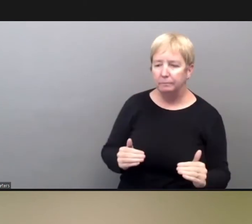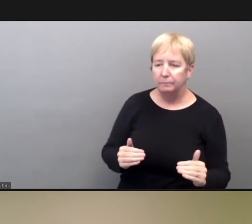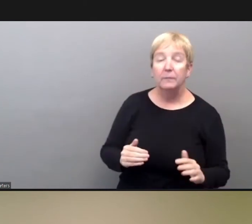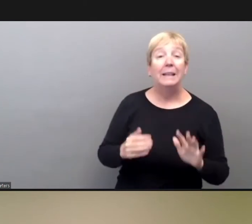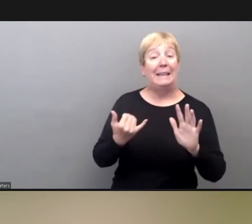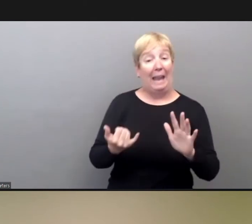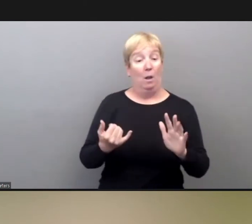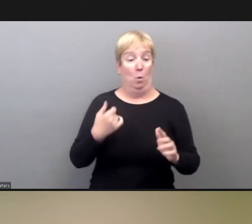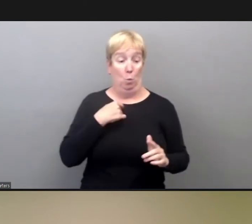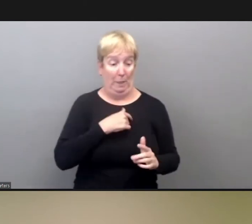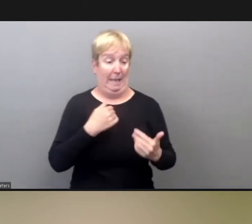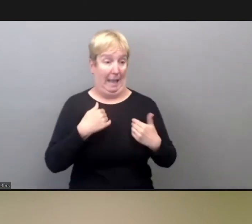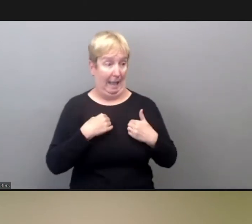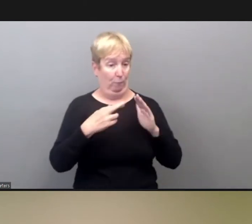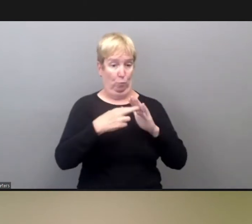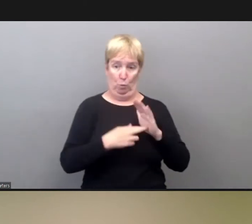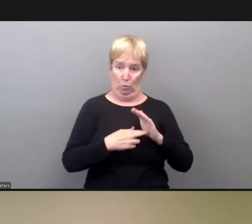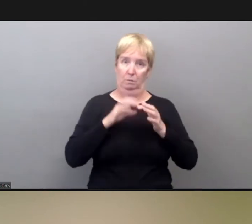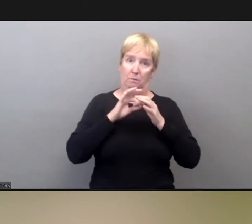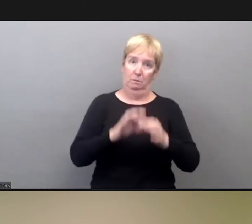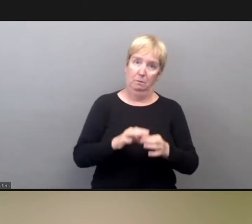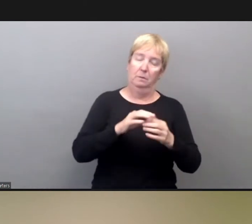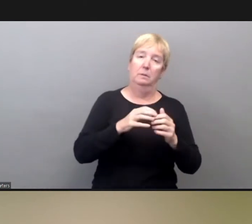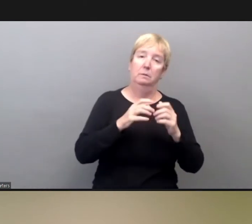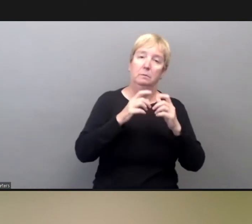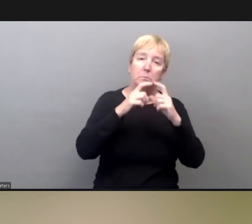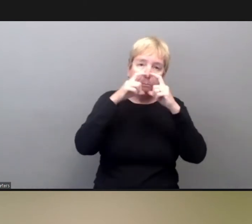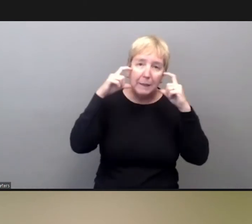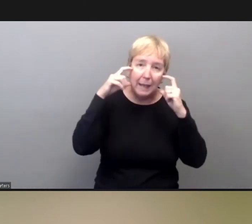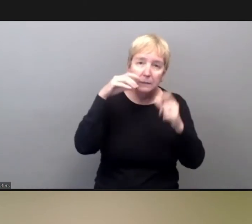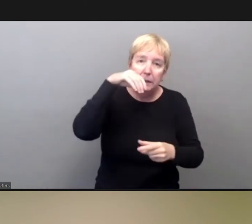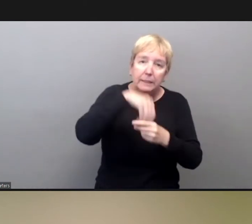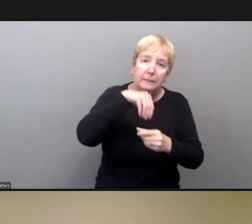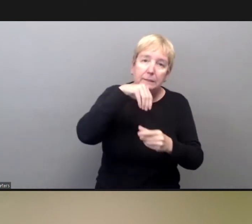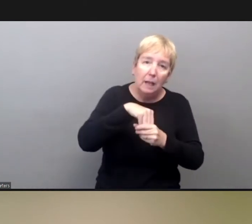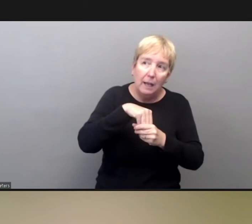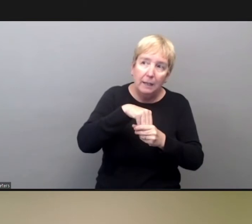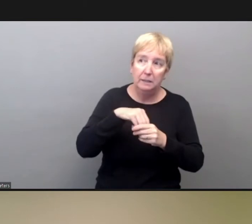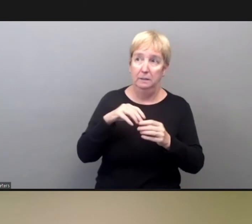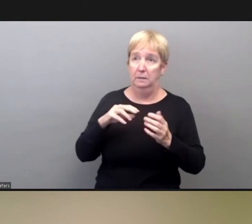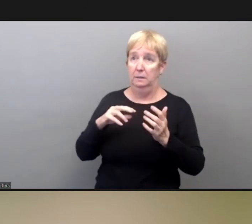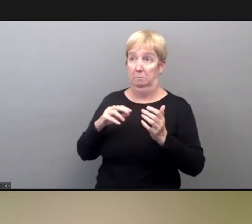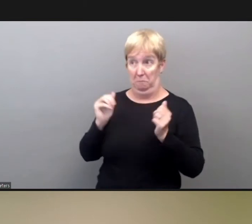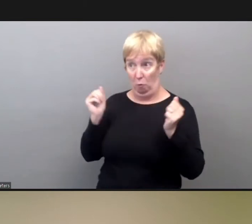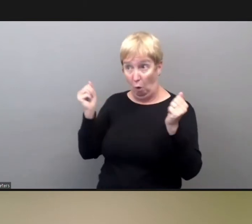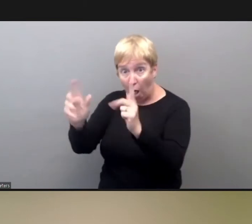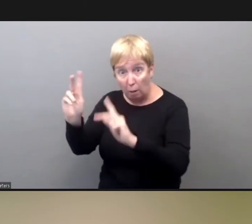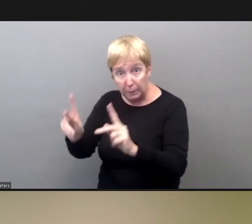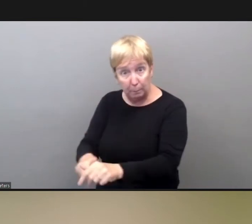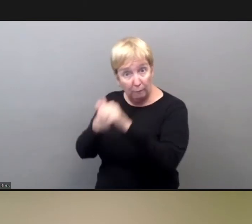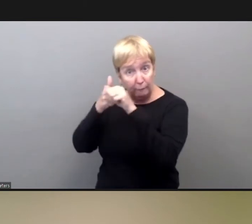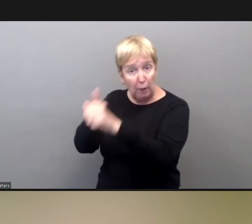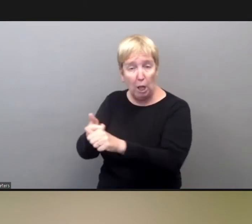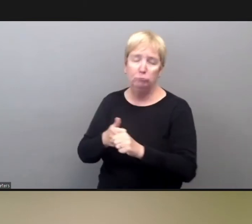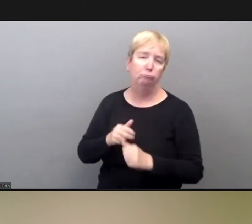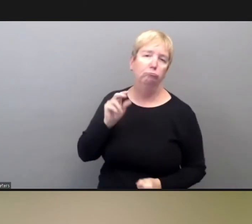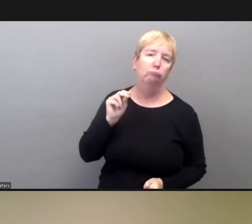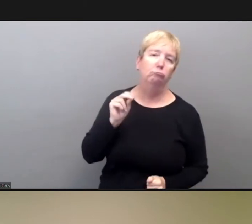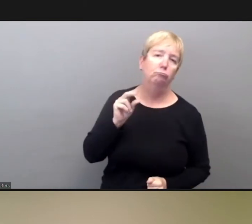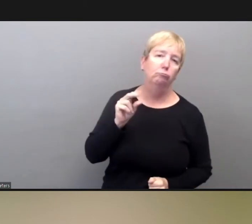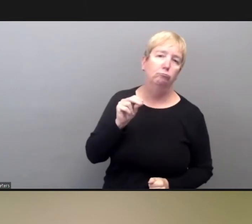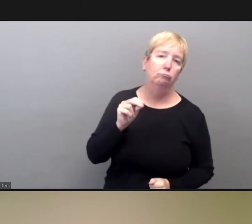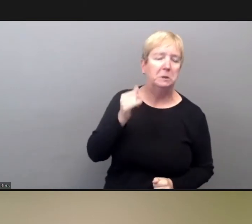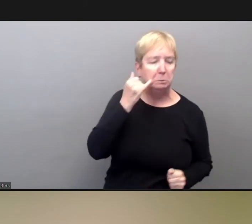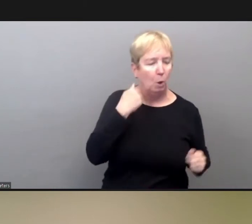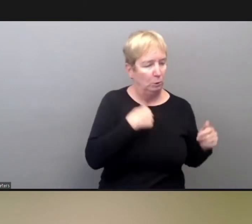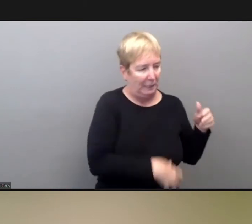doing that. So I'm not sure that additional mandates would add all that much when we